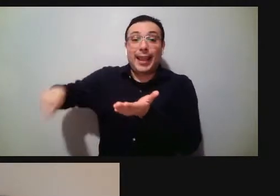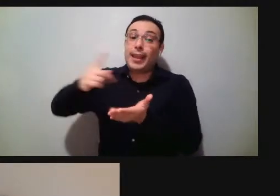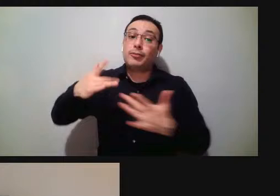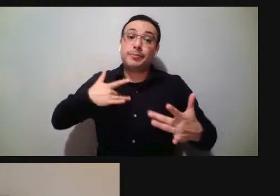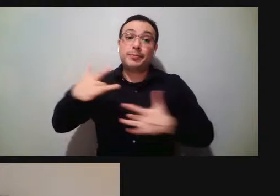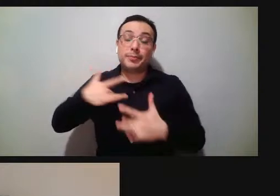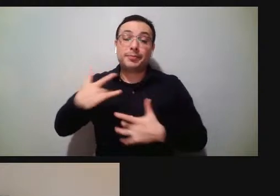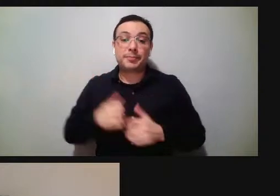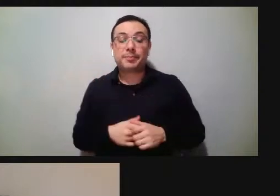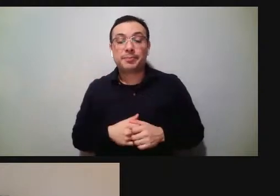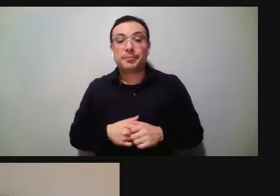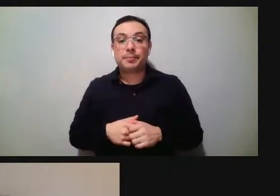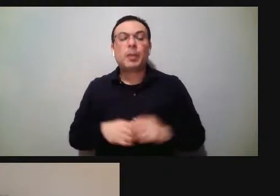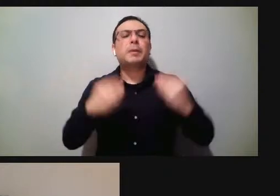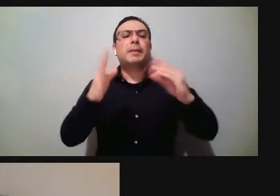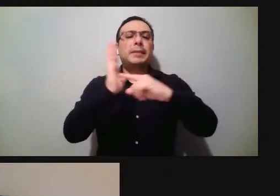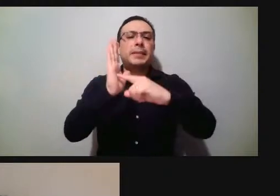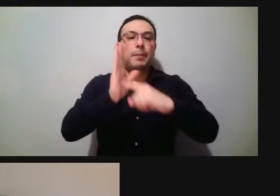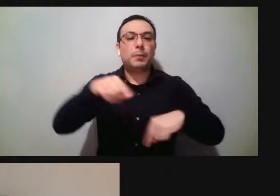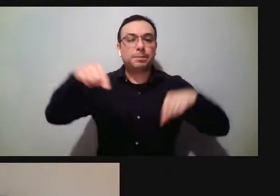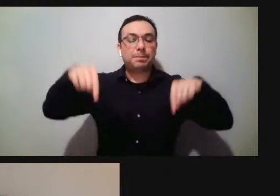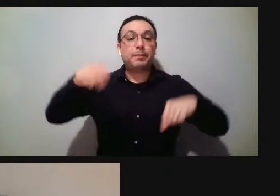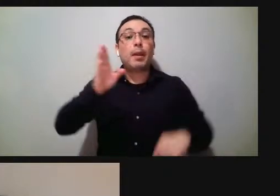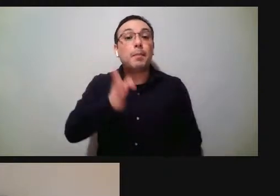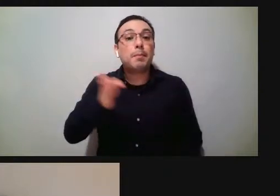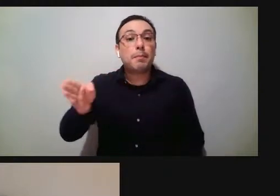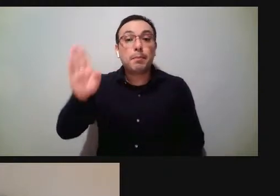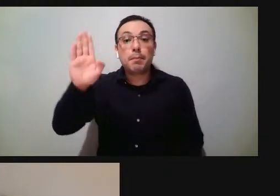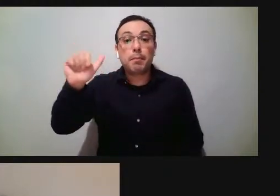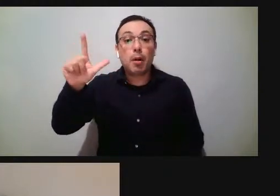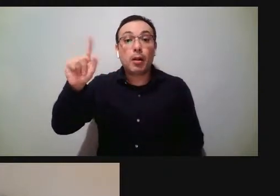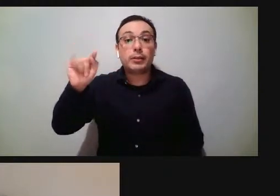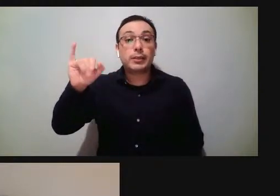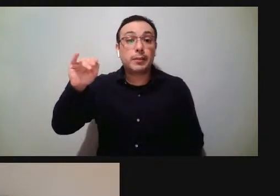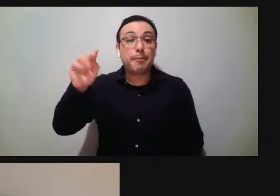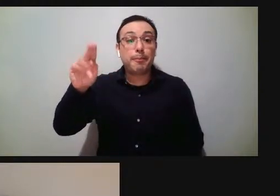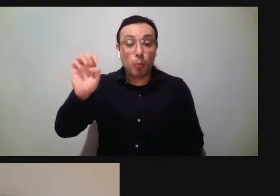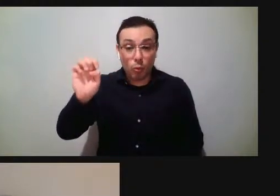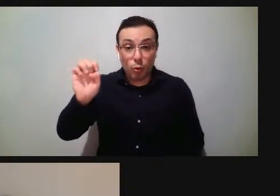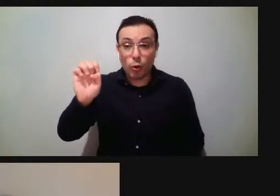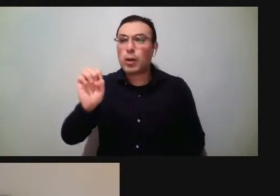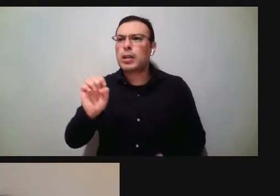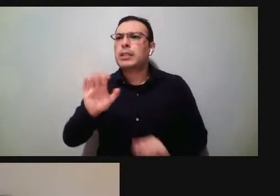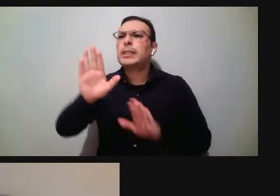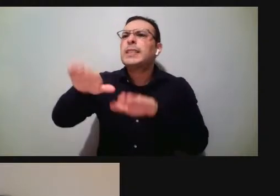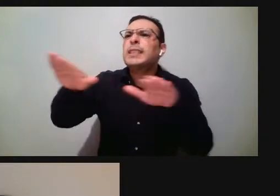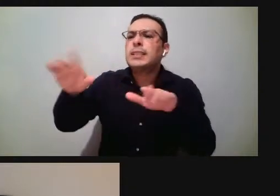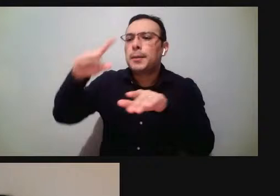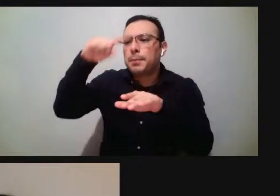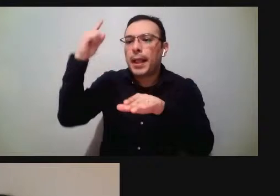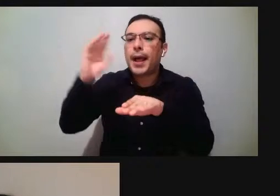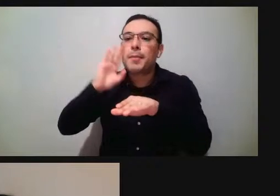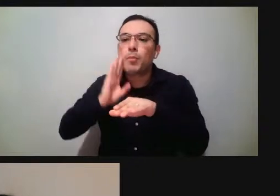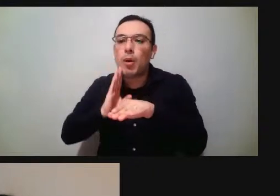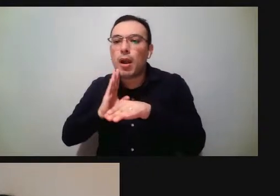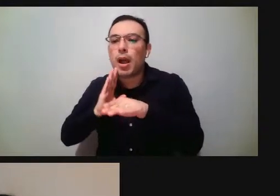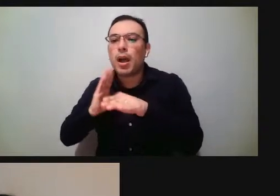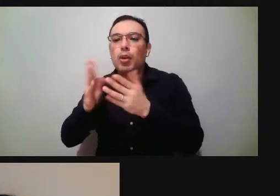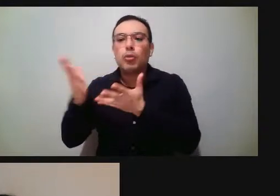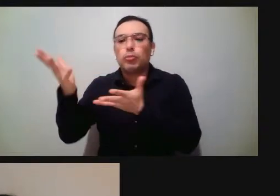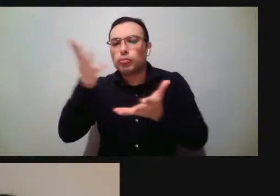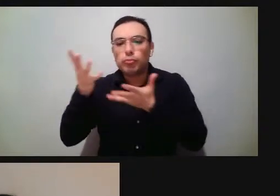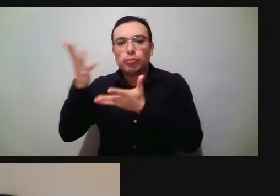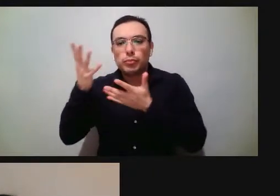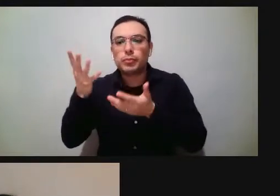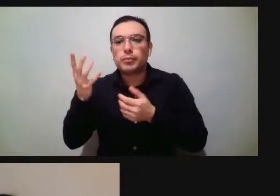work in Baltimore in terms of talking to many Black and brown communities. And what we found is that